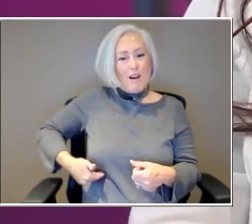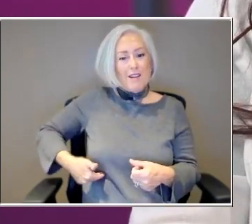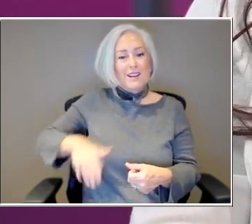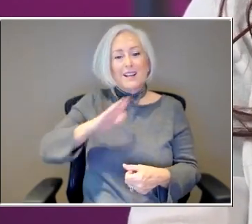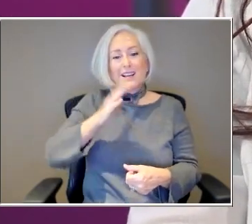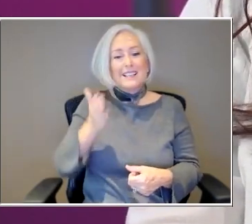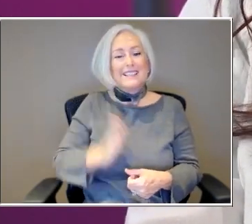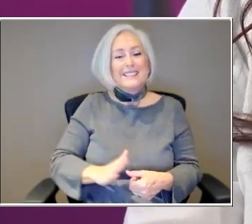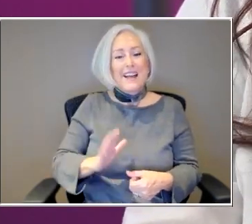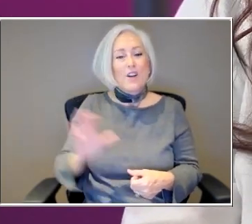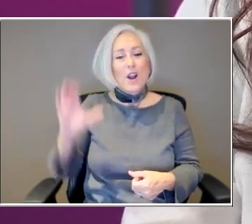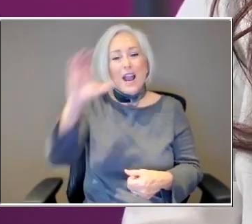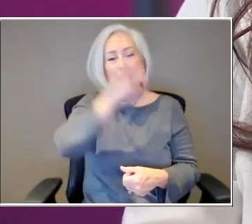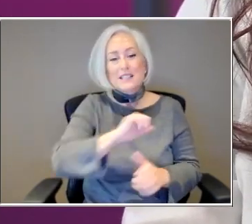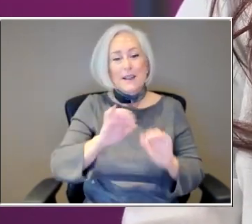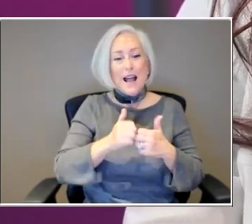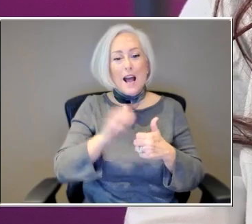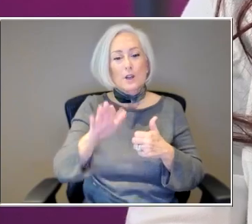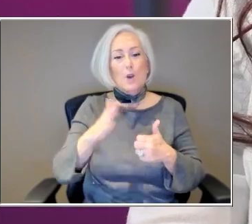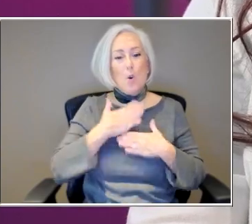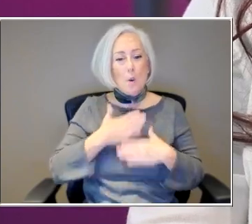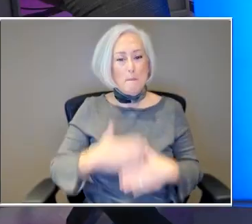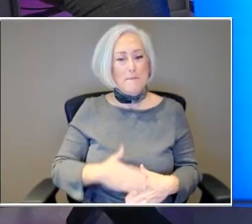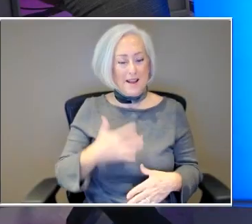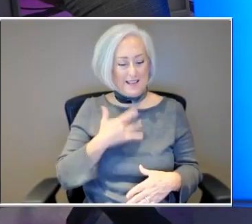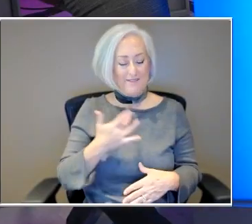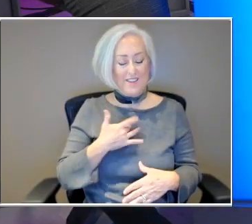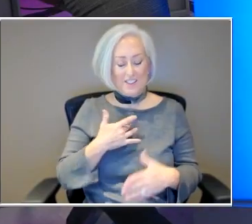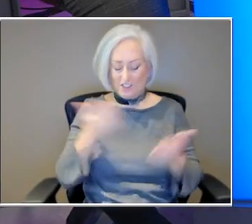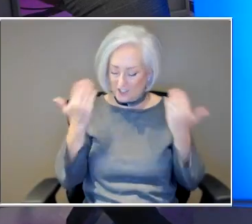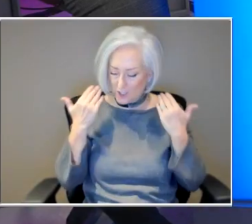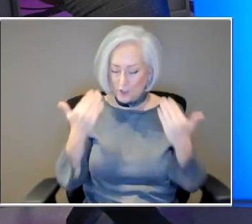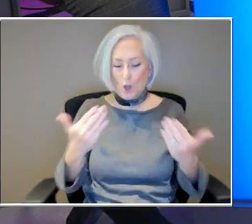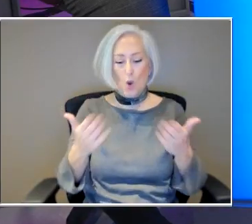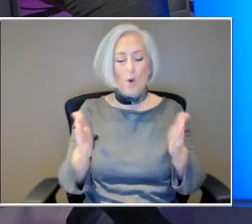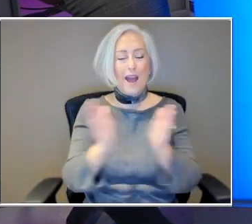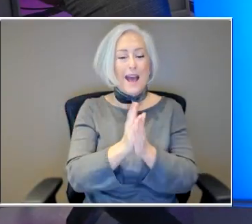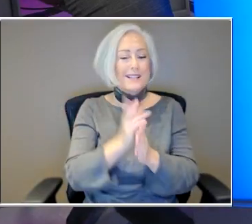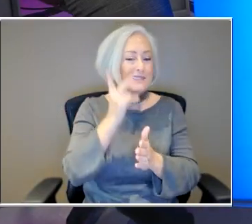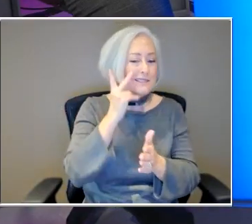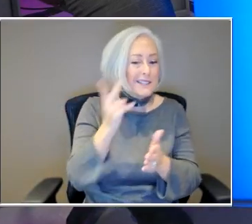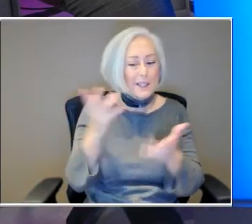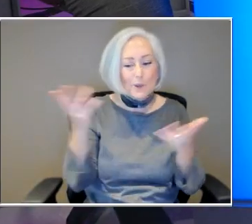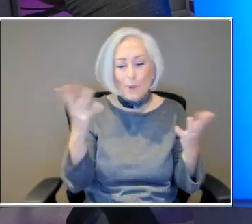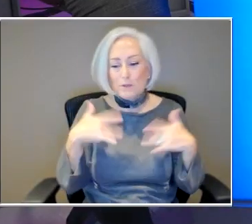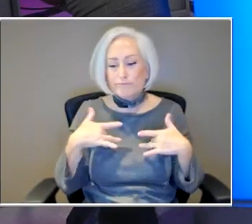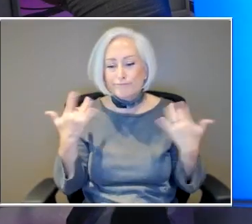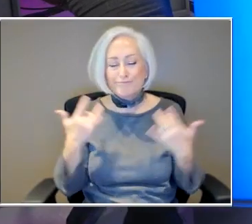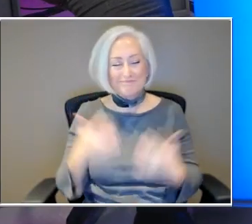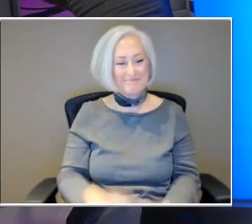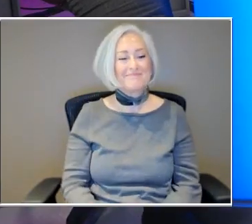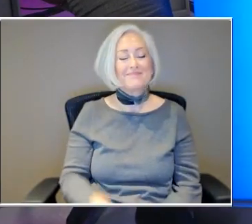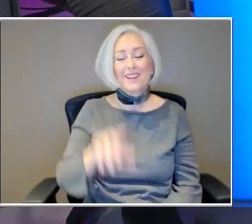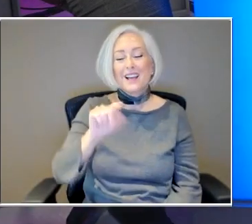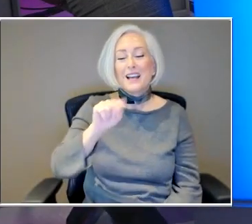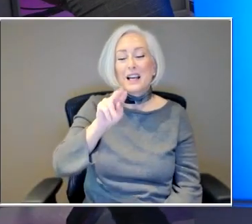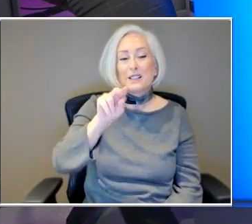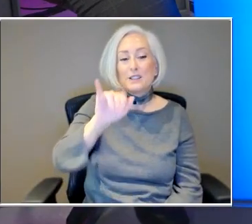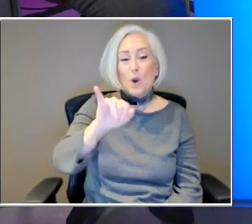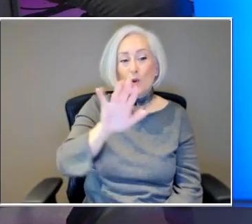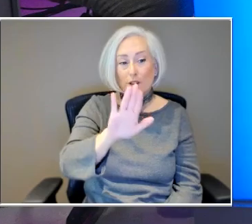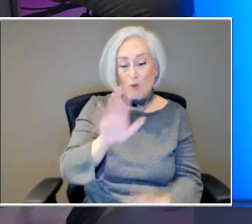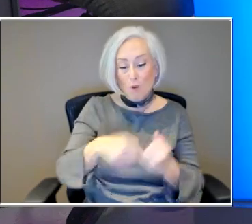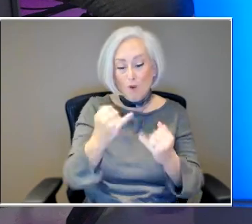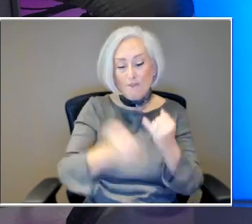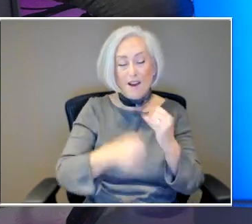your body feels. Just go for it. Go and ask. Yeah. Take charge. Yep. Tony, anything you'd like to say? Well,